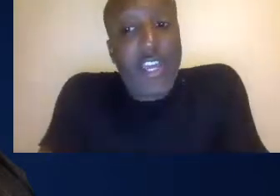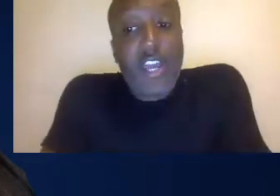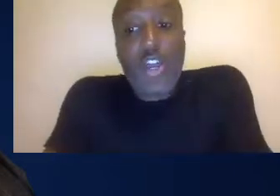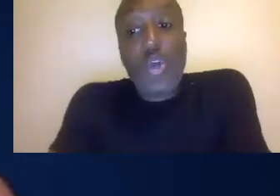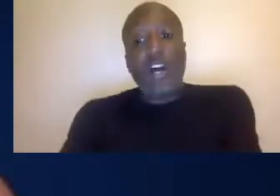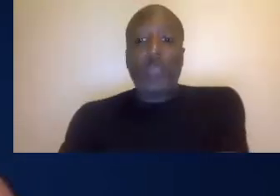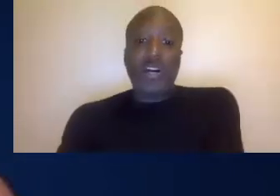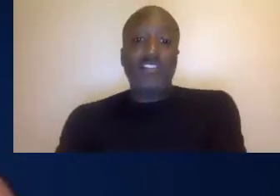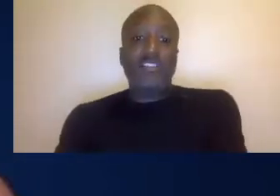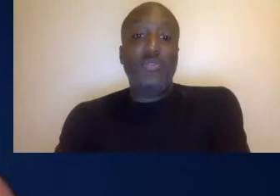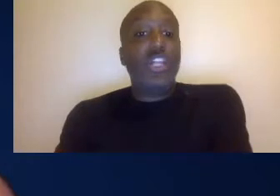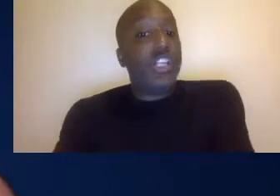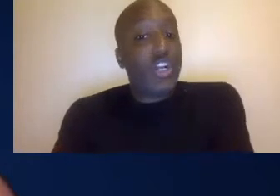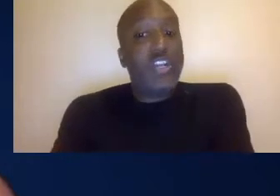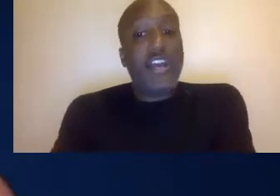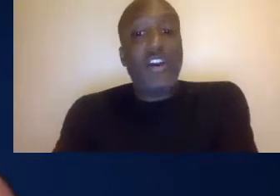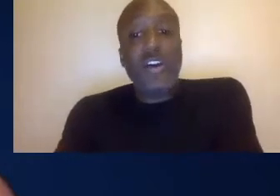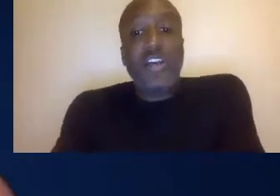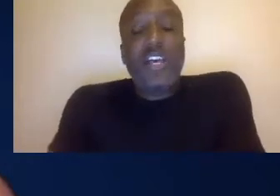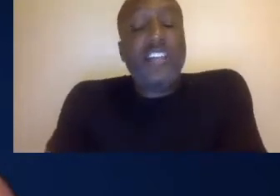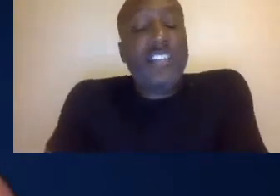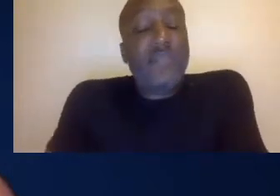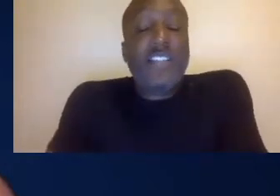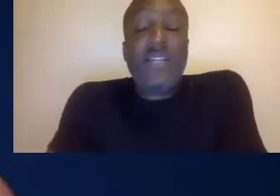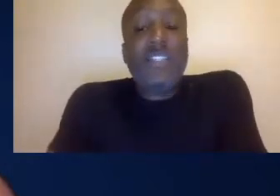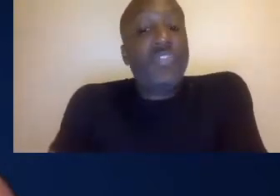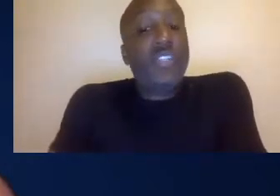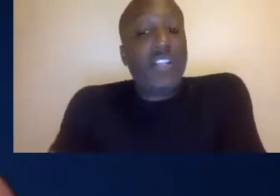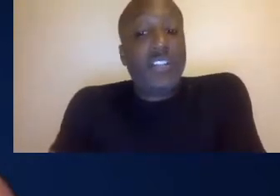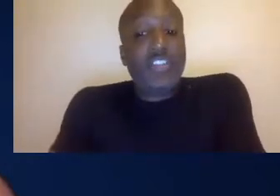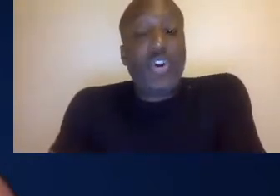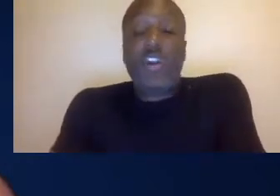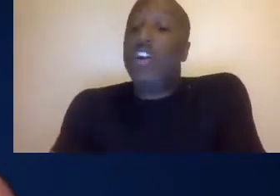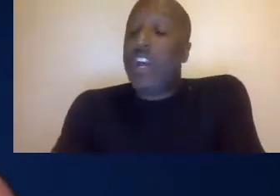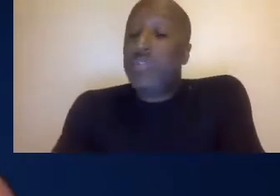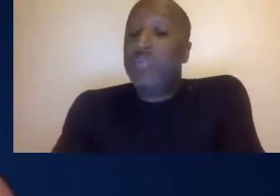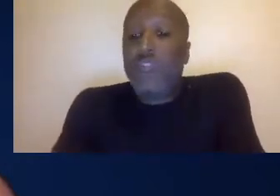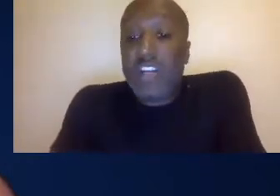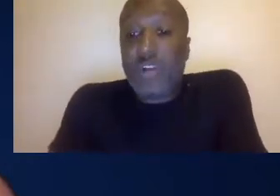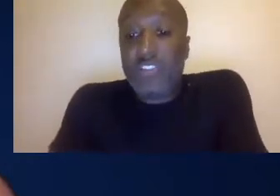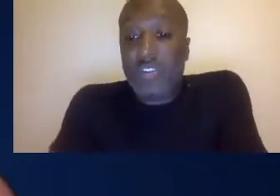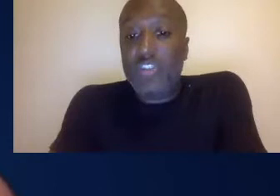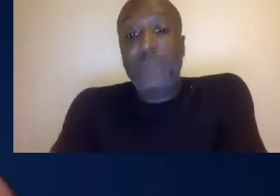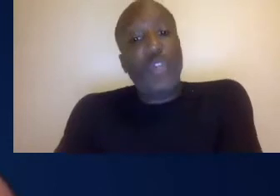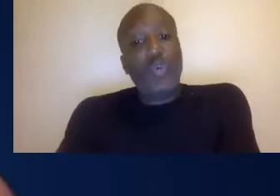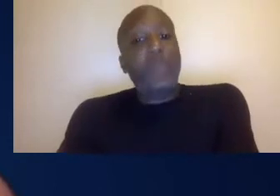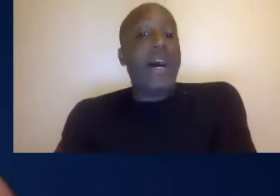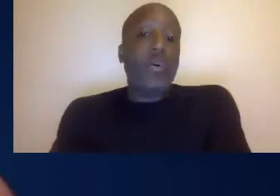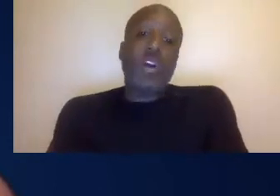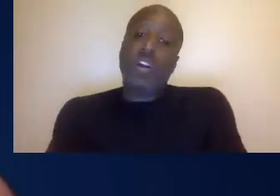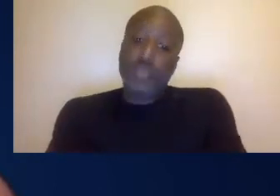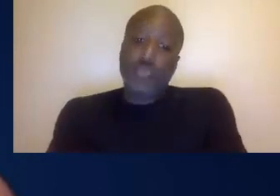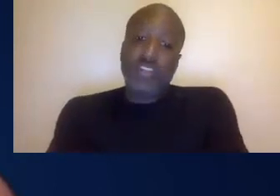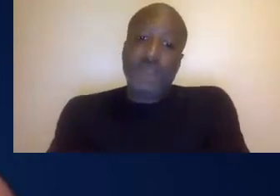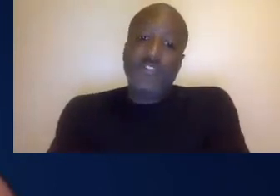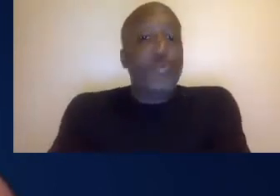Siriani, who will help us to learn how Assembly District delegates are grassroots fundraisers to empower